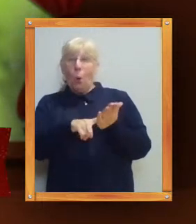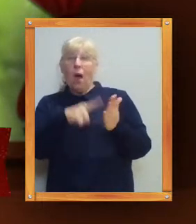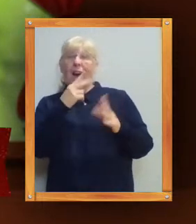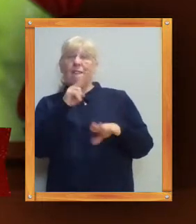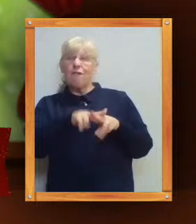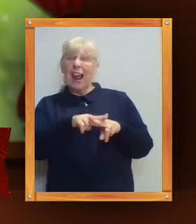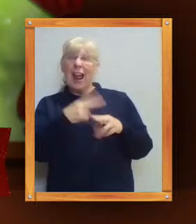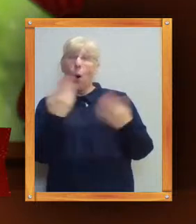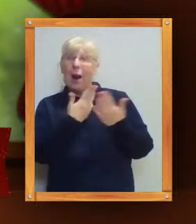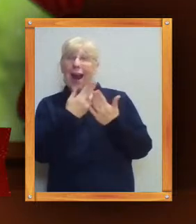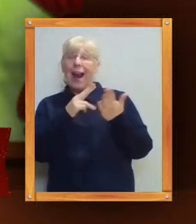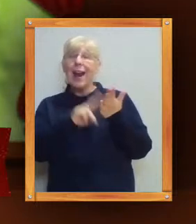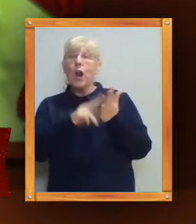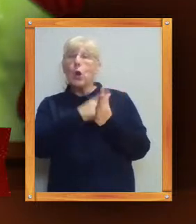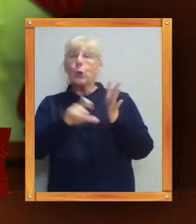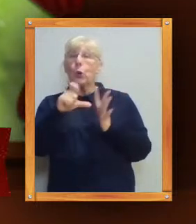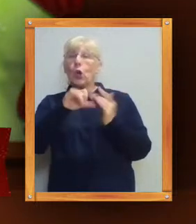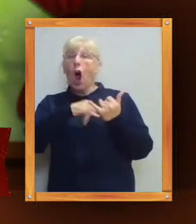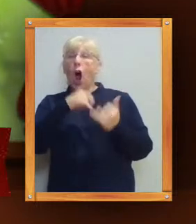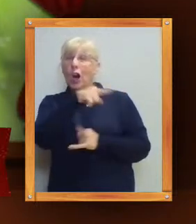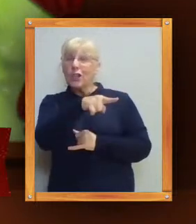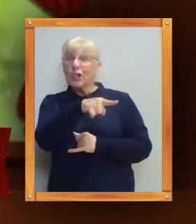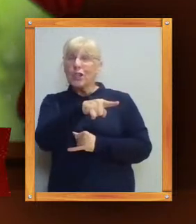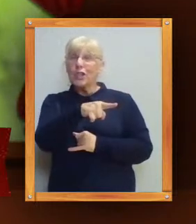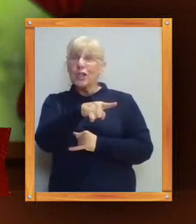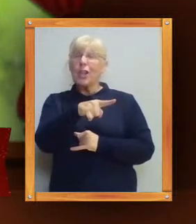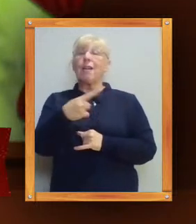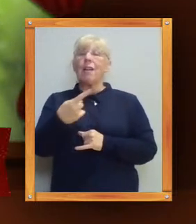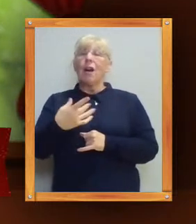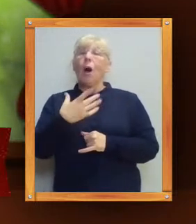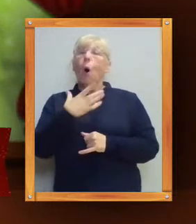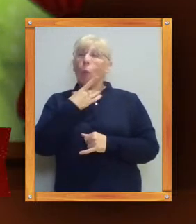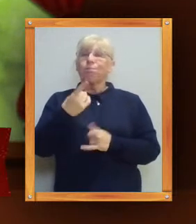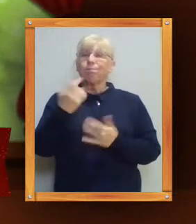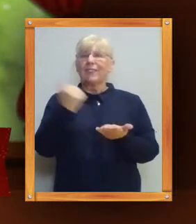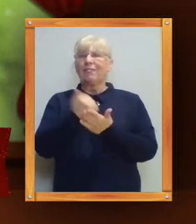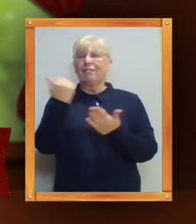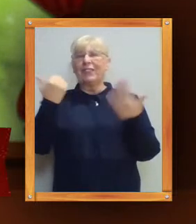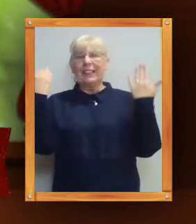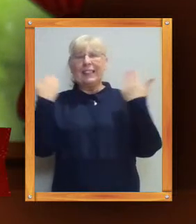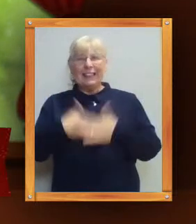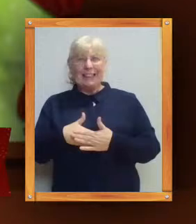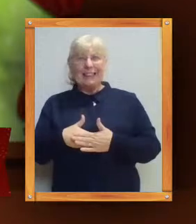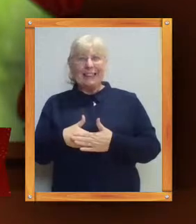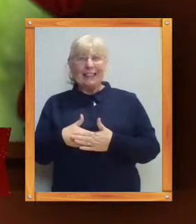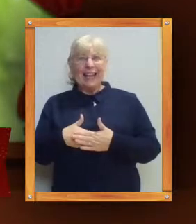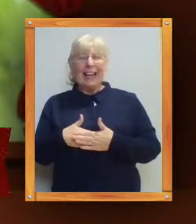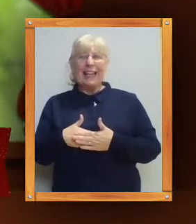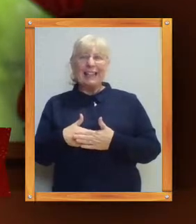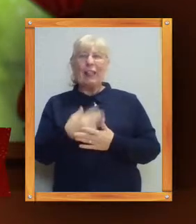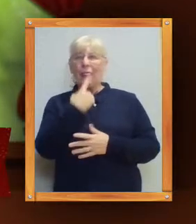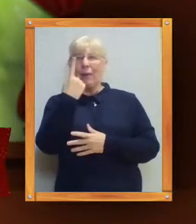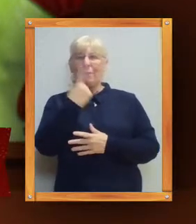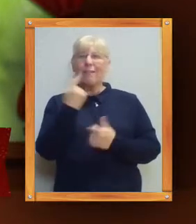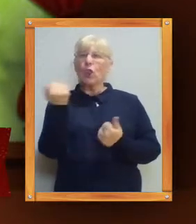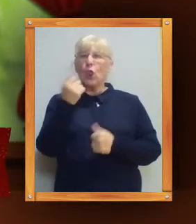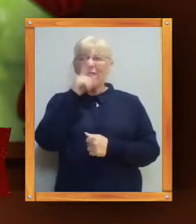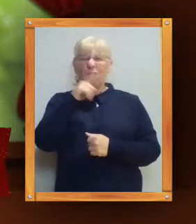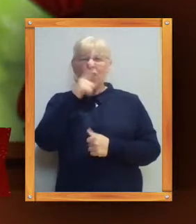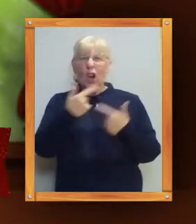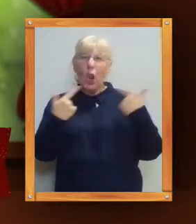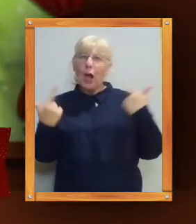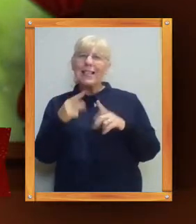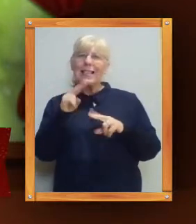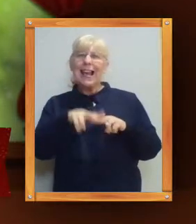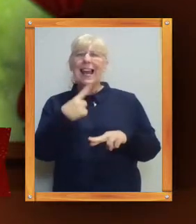we're all having a fantastic night here in Randalstown. They're having lots of fun. And Daddy says he loves you both.